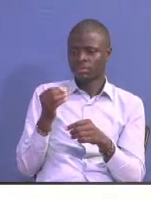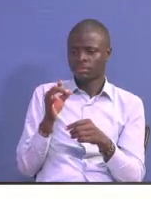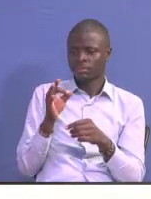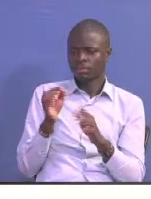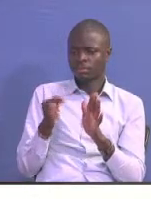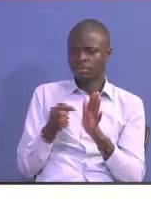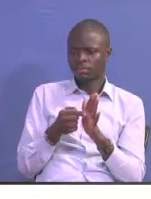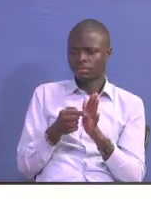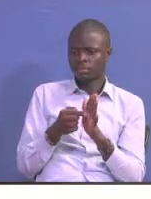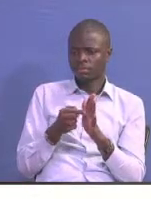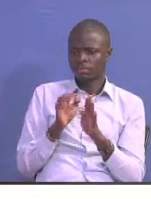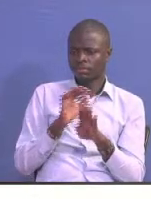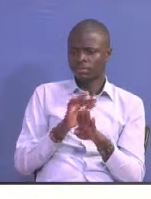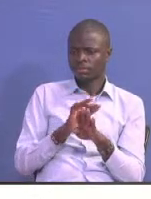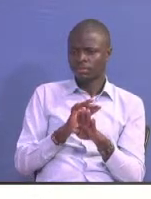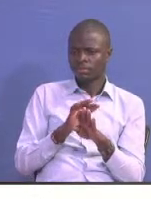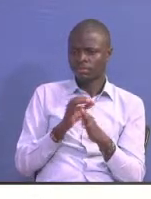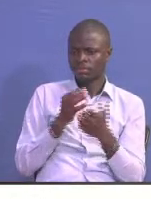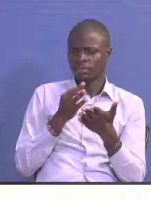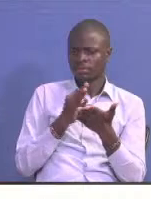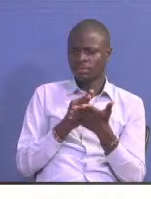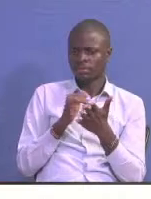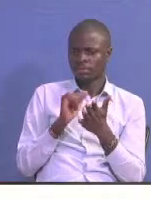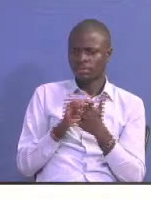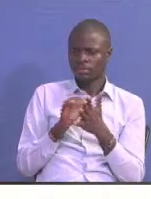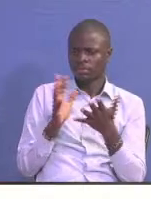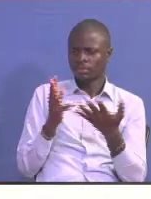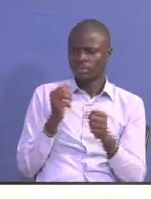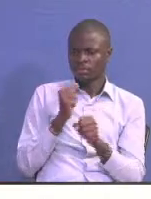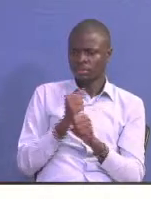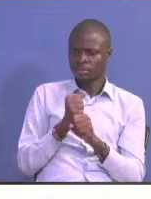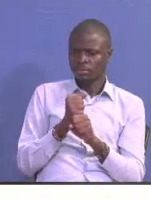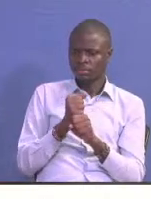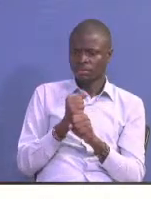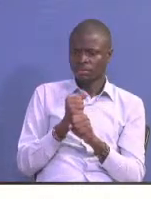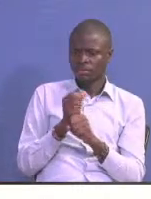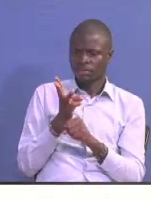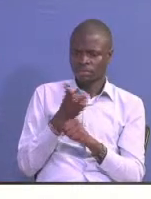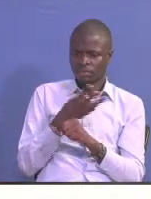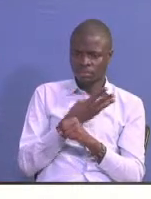regarding the fact that how do we then